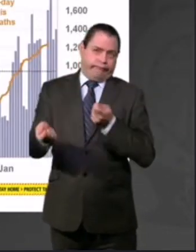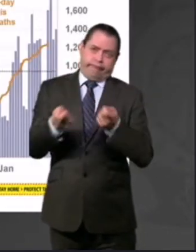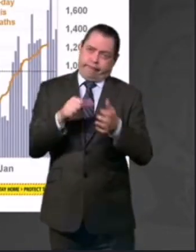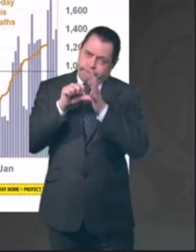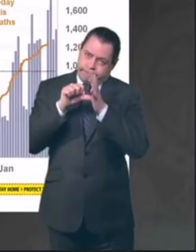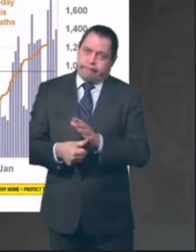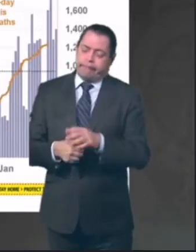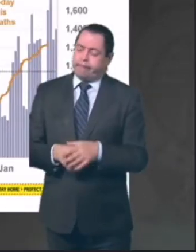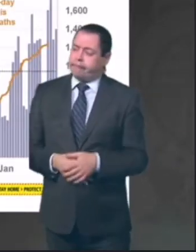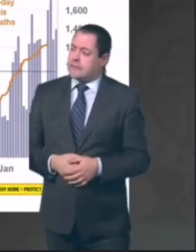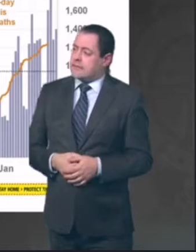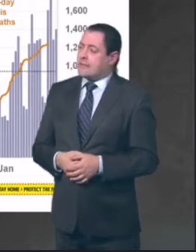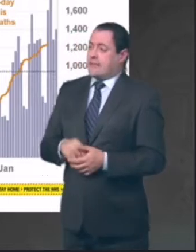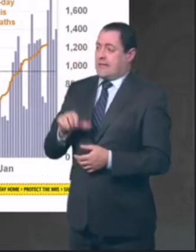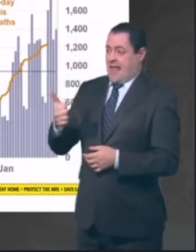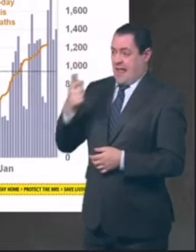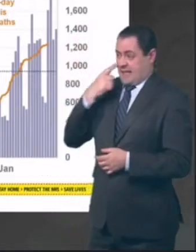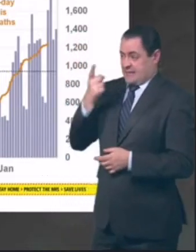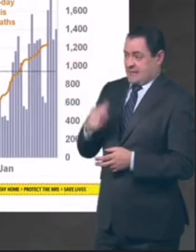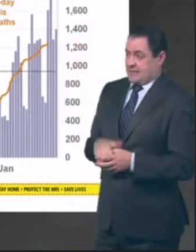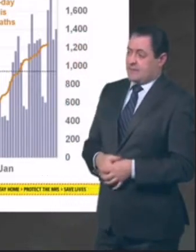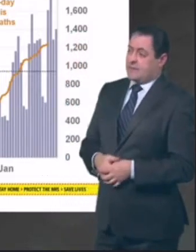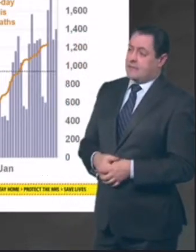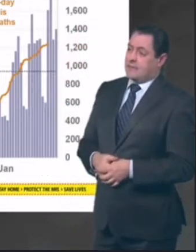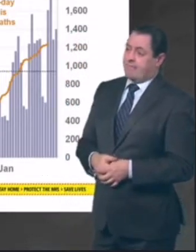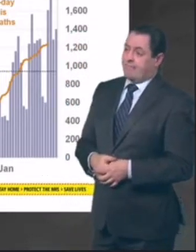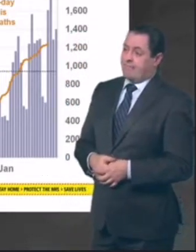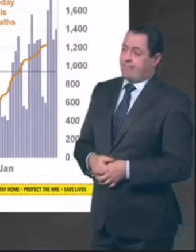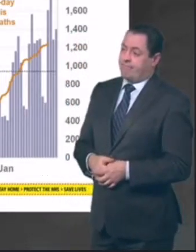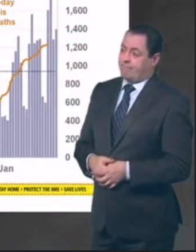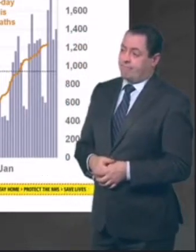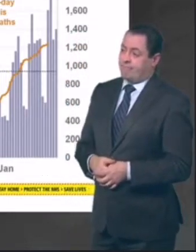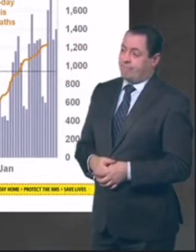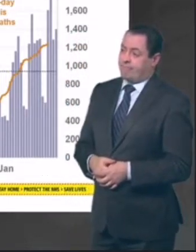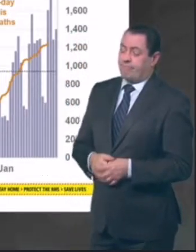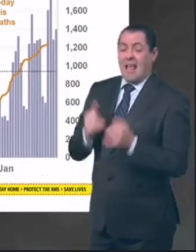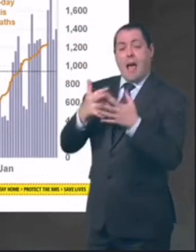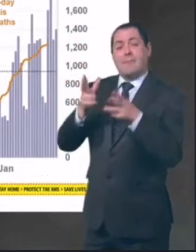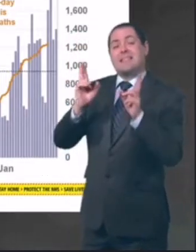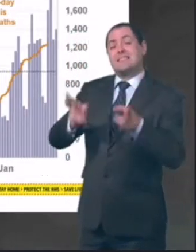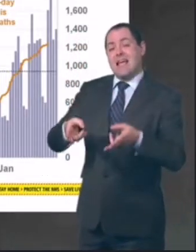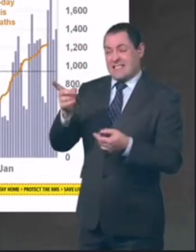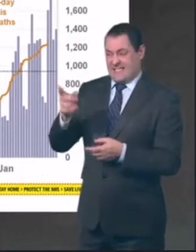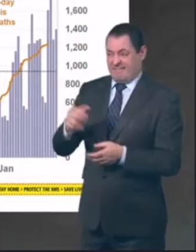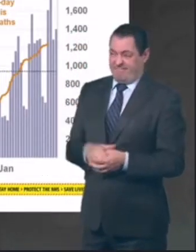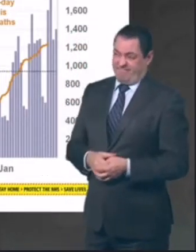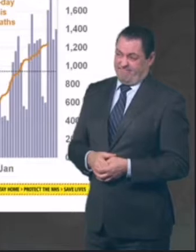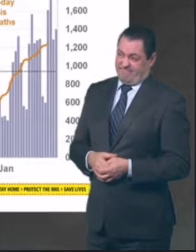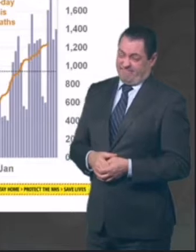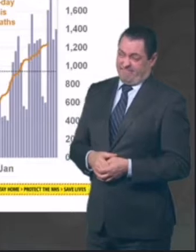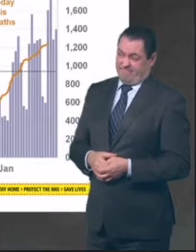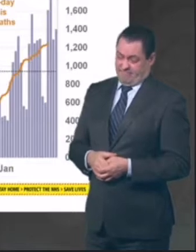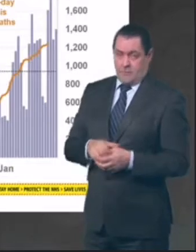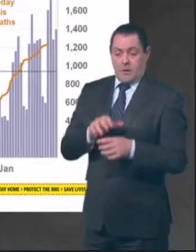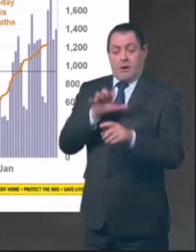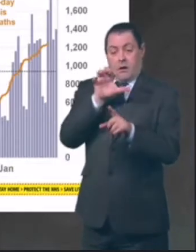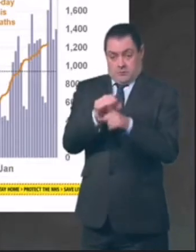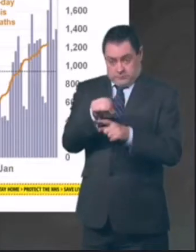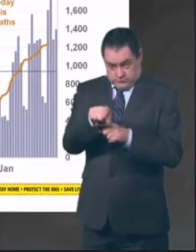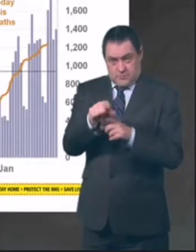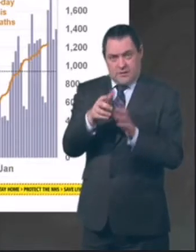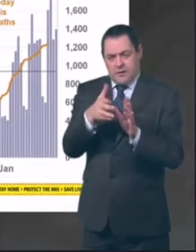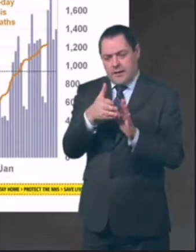And sadly, the number of people who have had a positive test for COVID and then died shortly afterwards is continuing